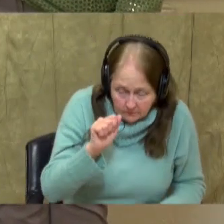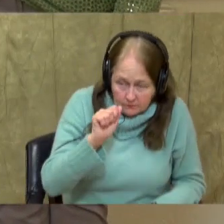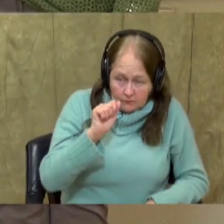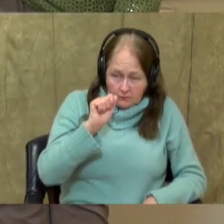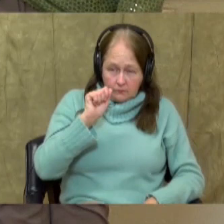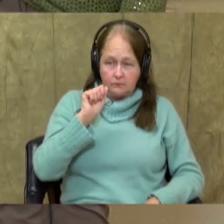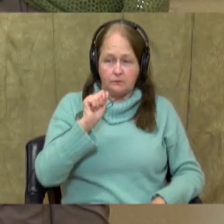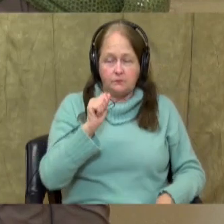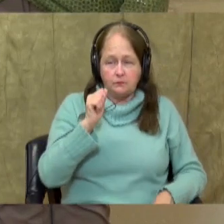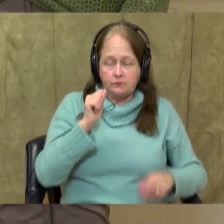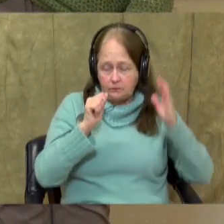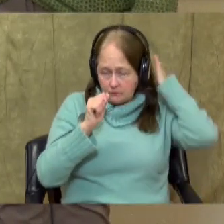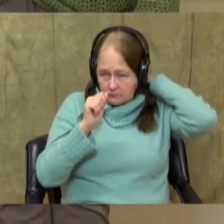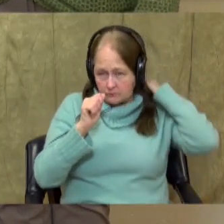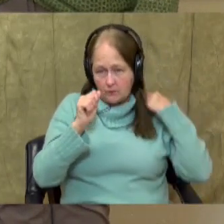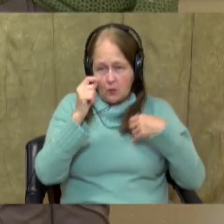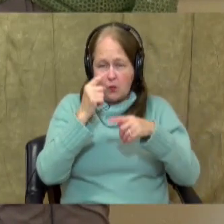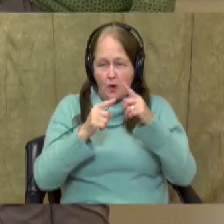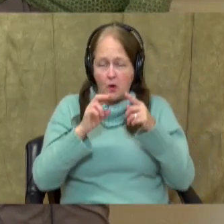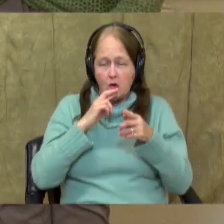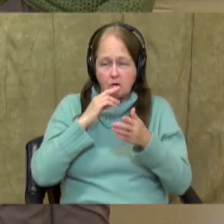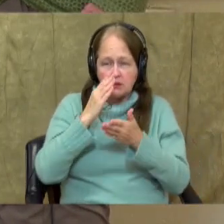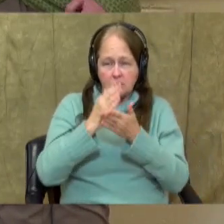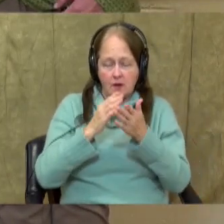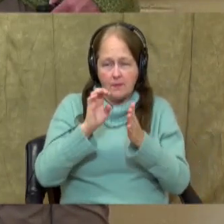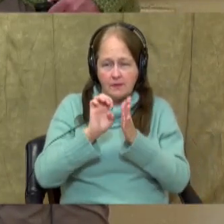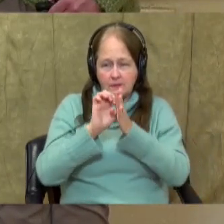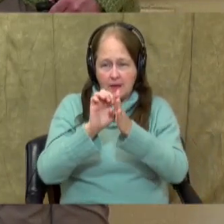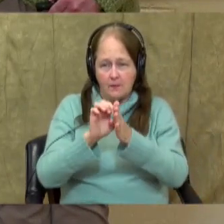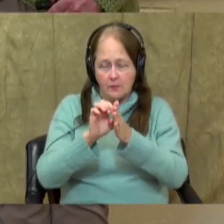What are some examples of a statistical question?